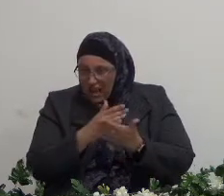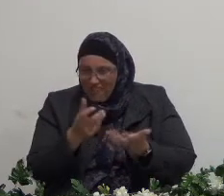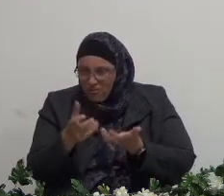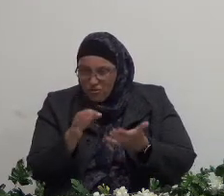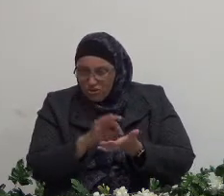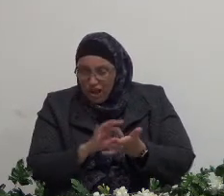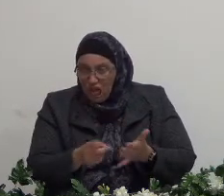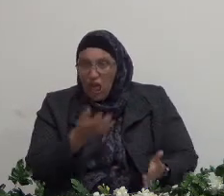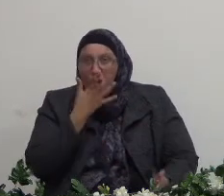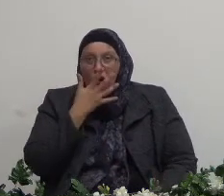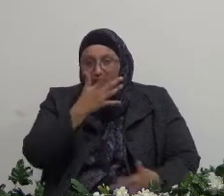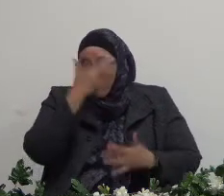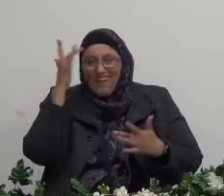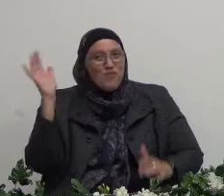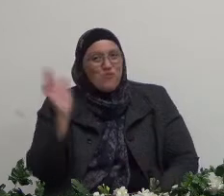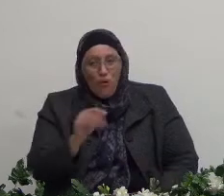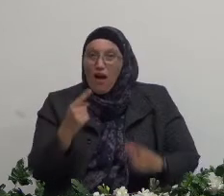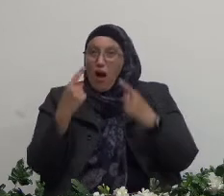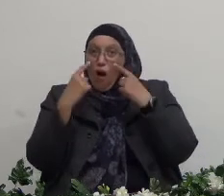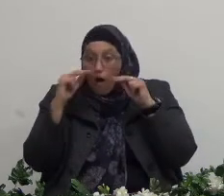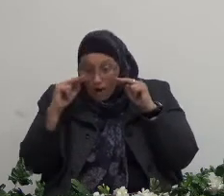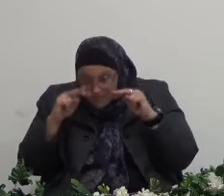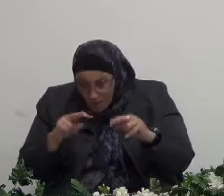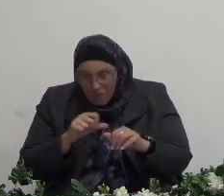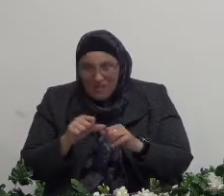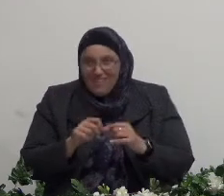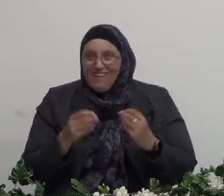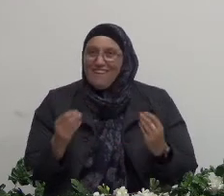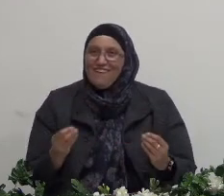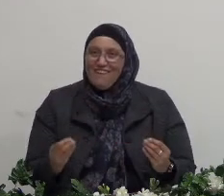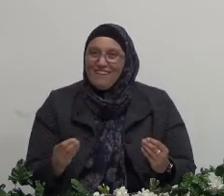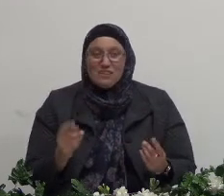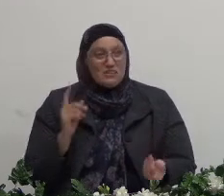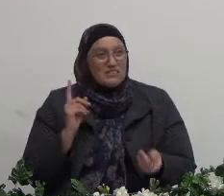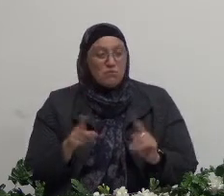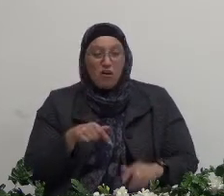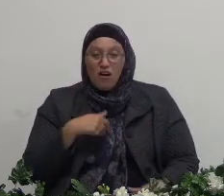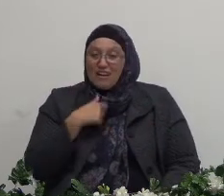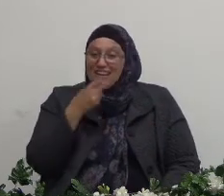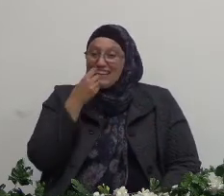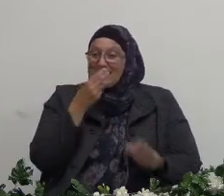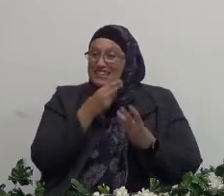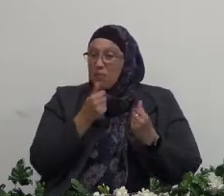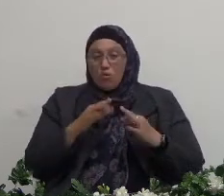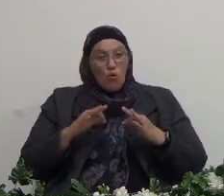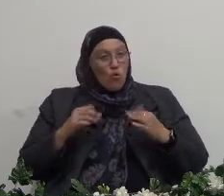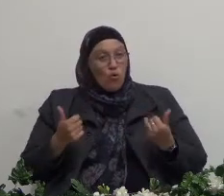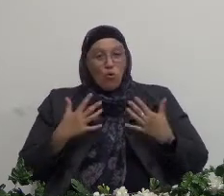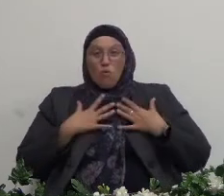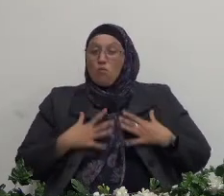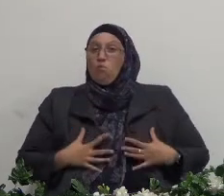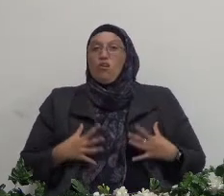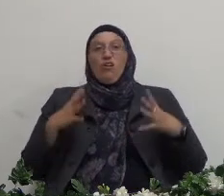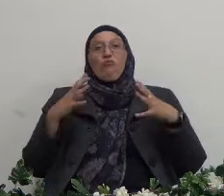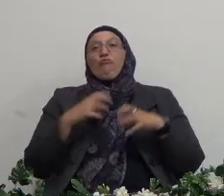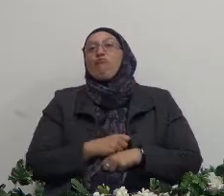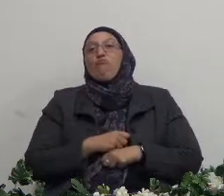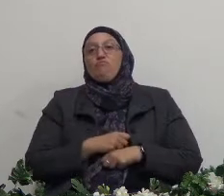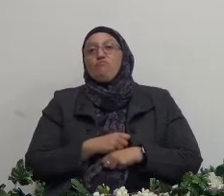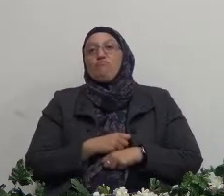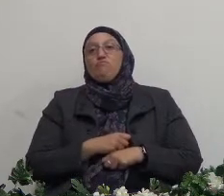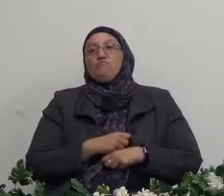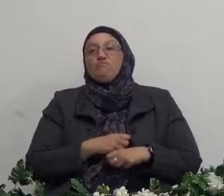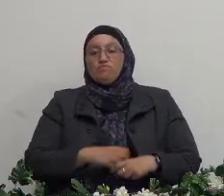consume something that is not good, that affects me. So the first thing they take as